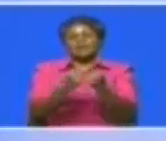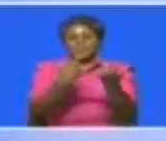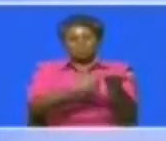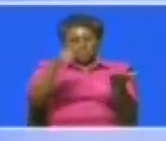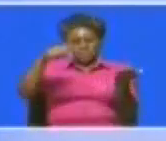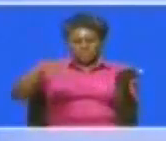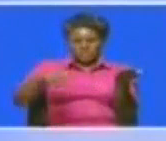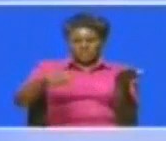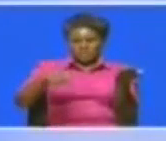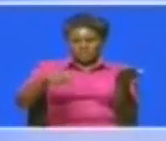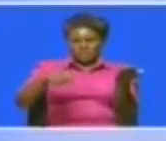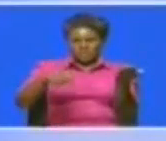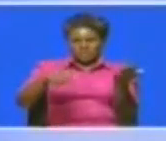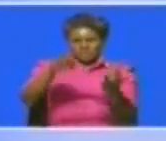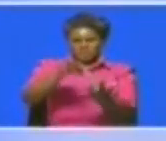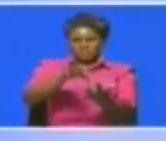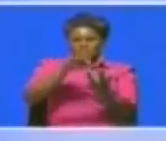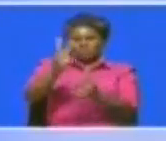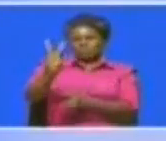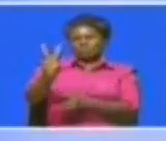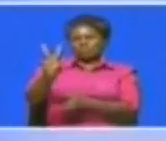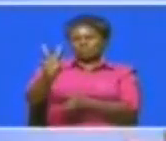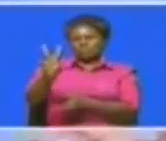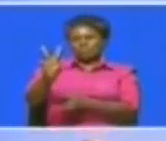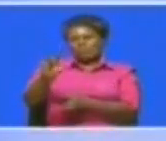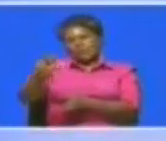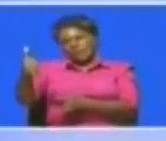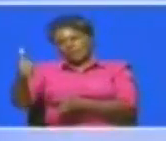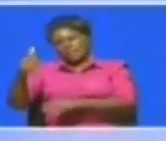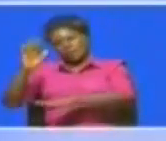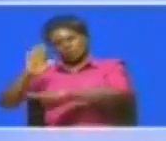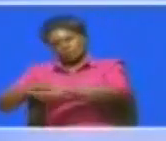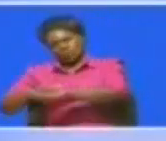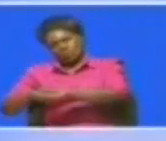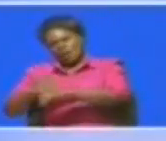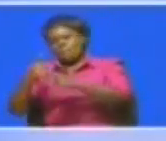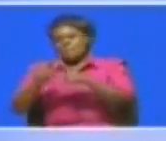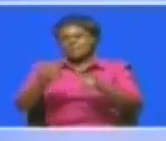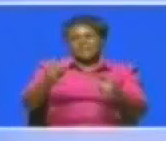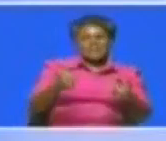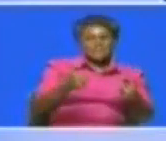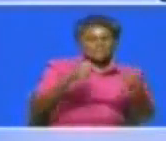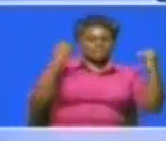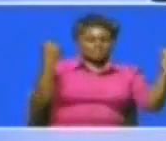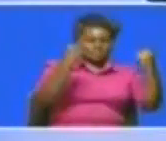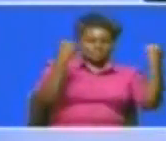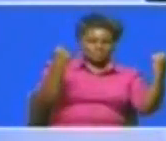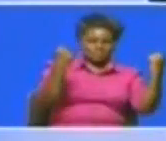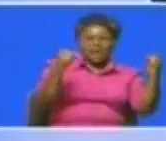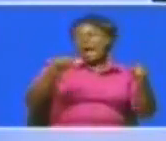week. Two unique things happened, one bizarre and the other can be defined as heroic. Now, of